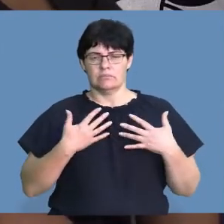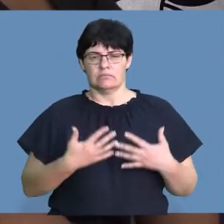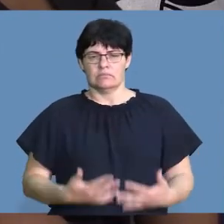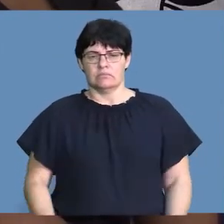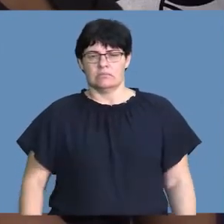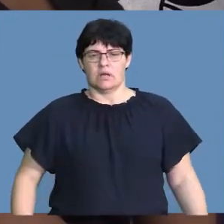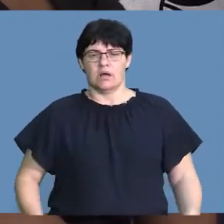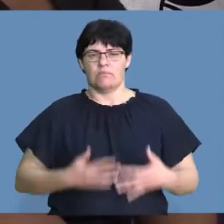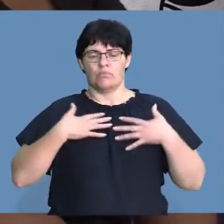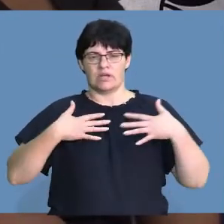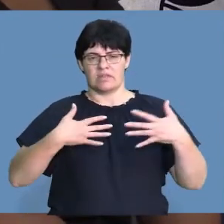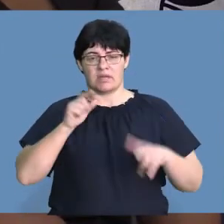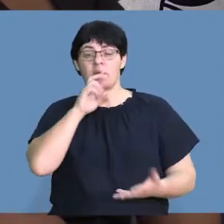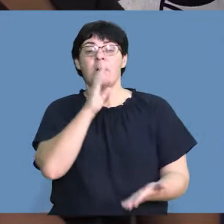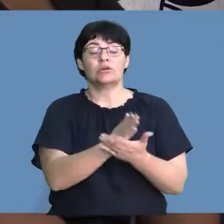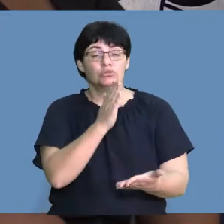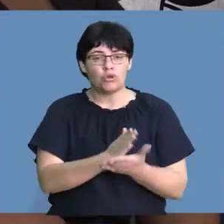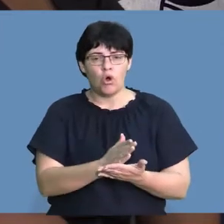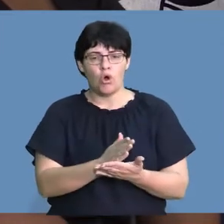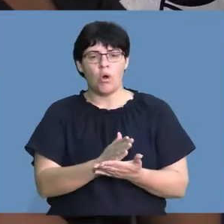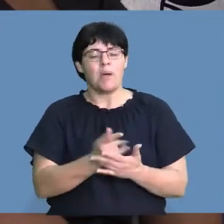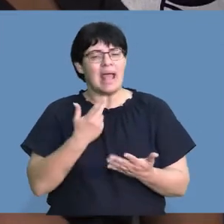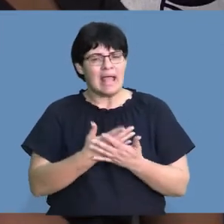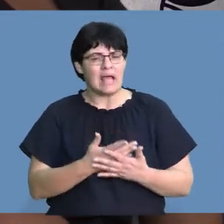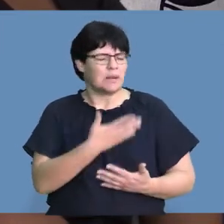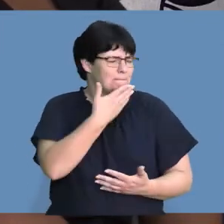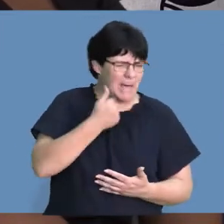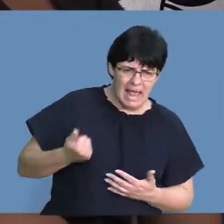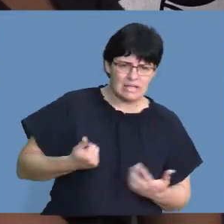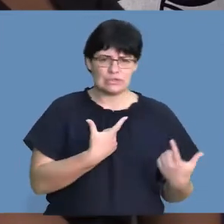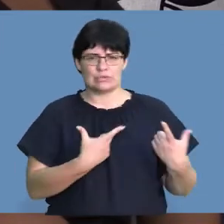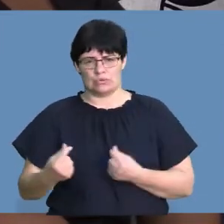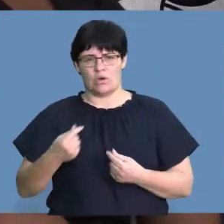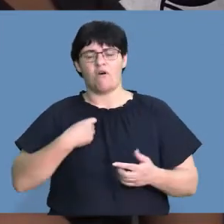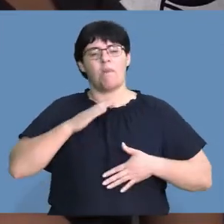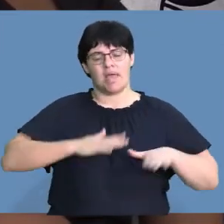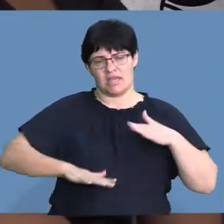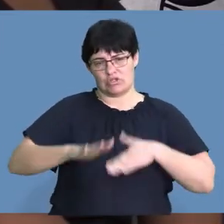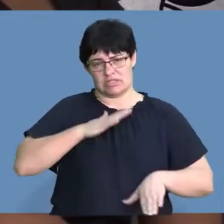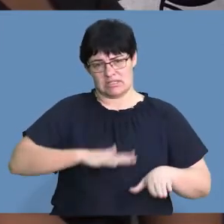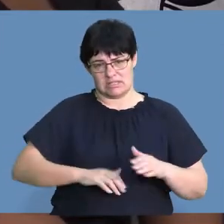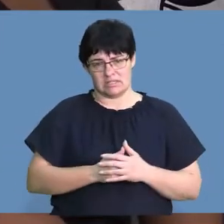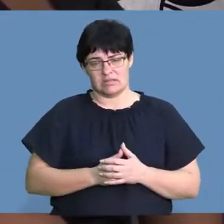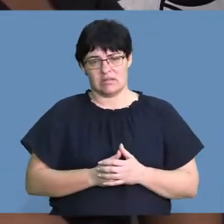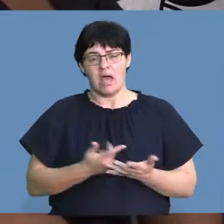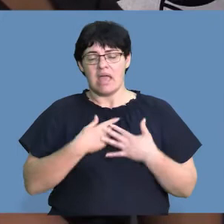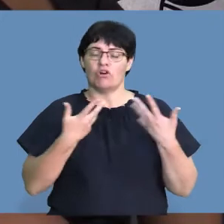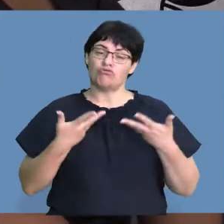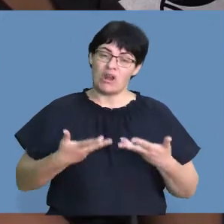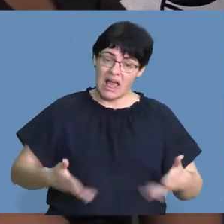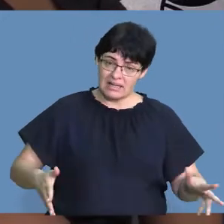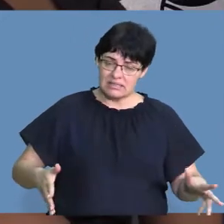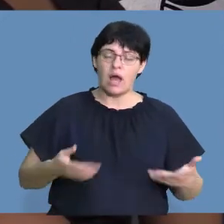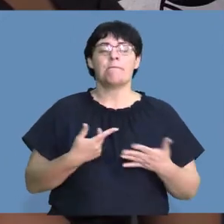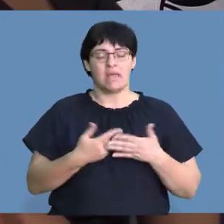then make sure that you are at your utmost best in terms of being patient, because also being